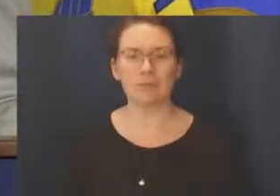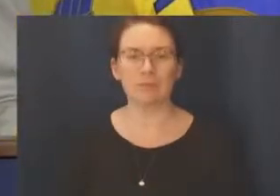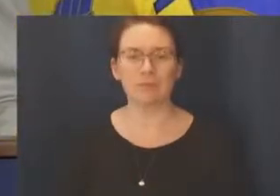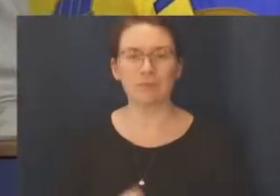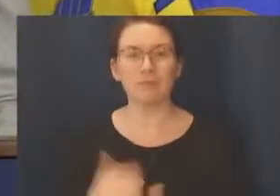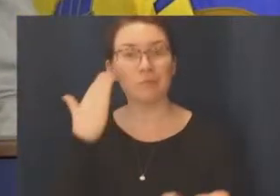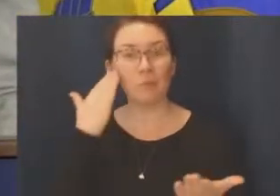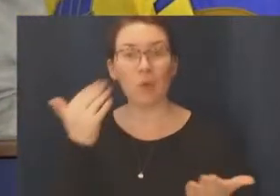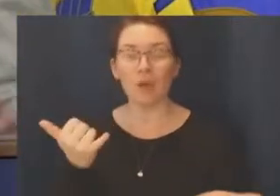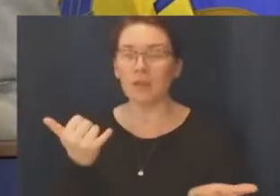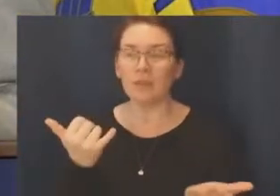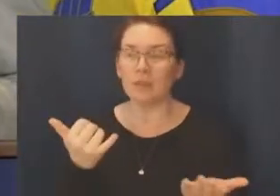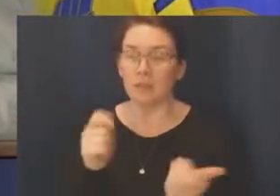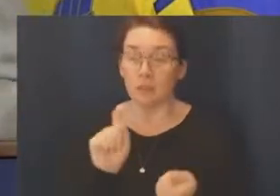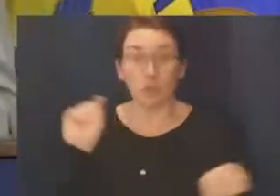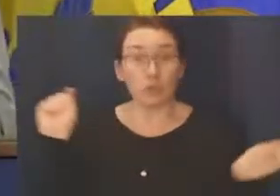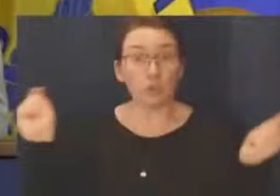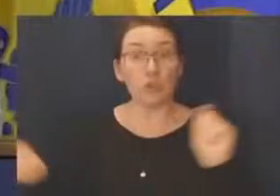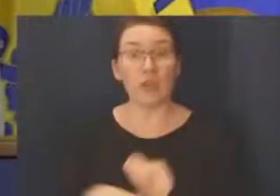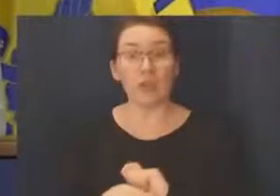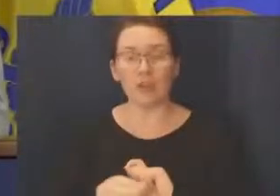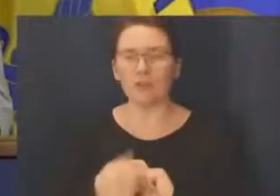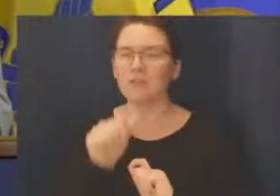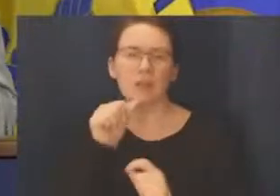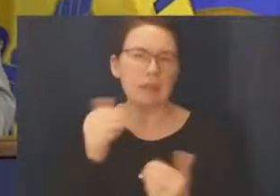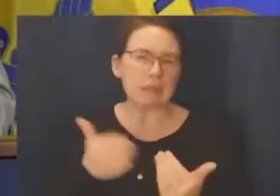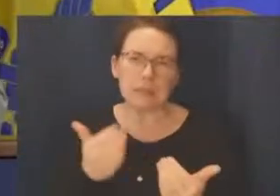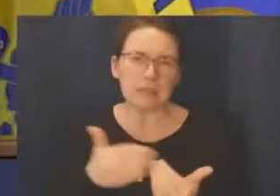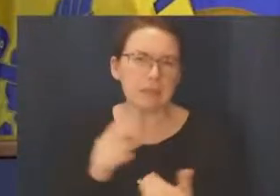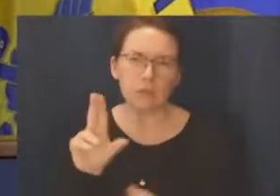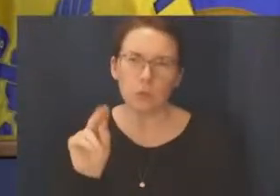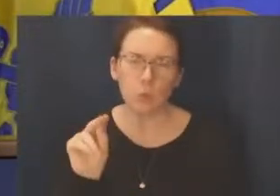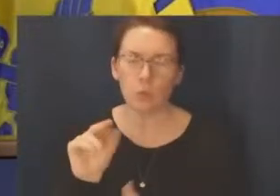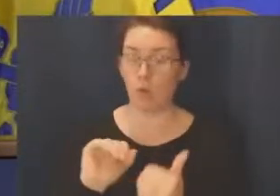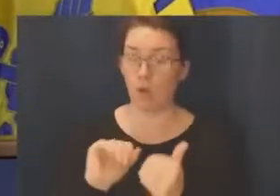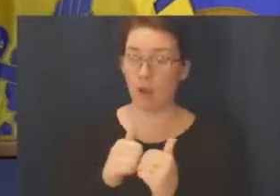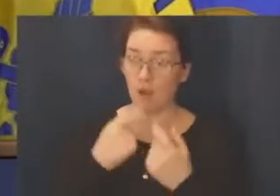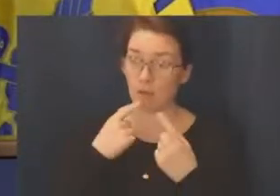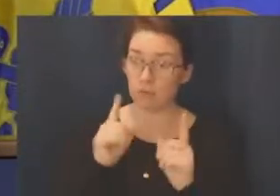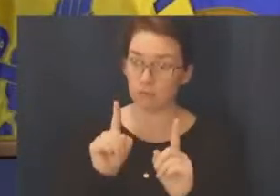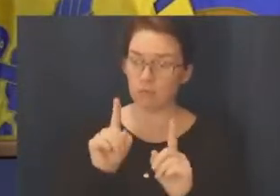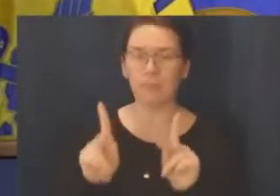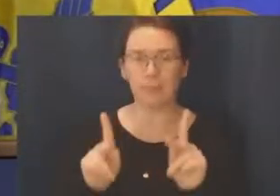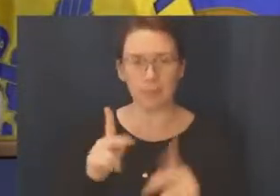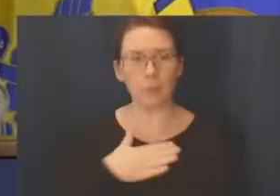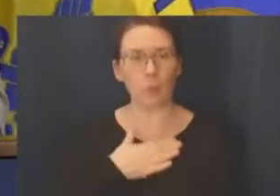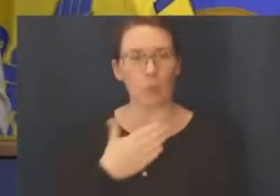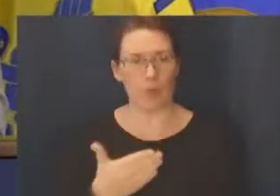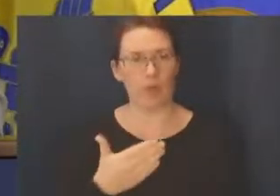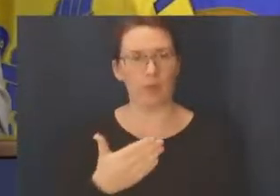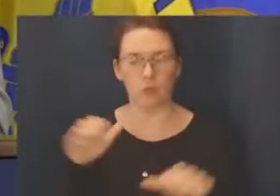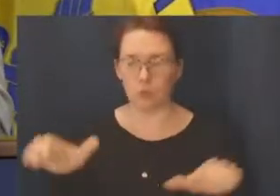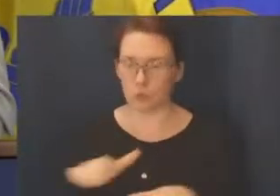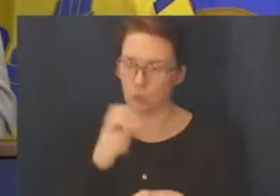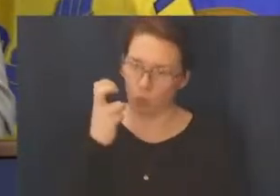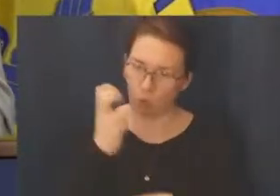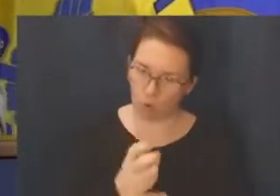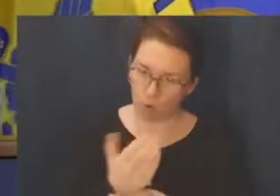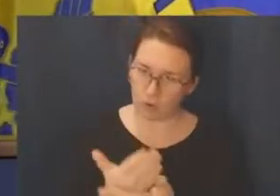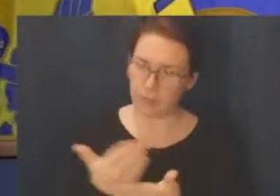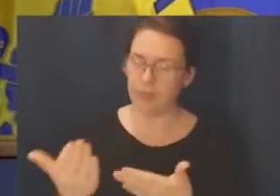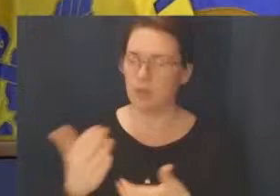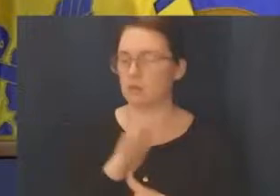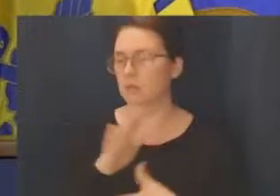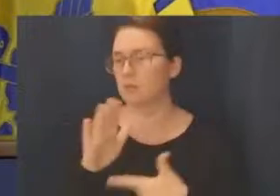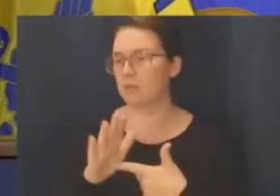happen easy. It happens because people are willing to do the hard things, to make the tough calls, and to put our